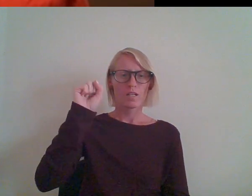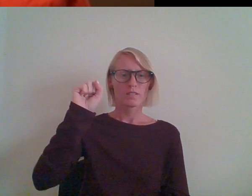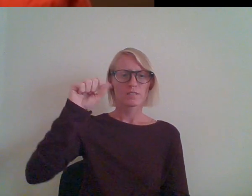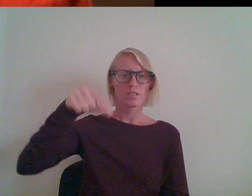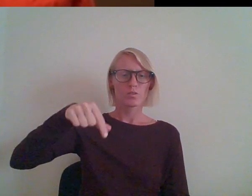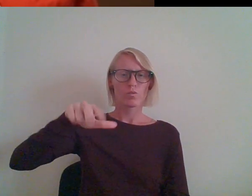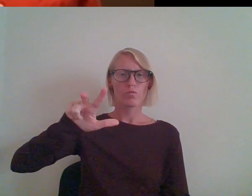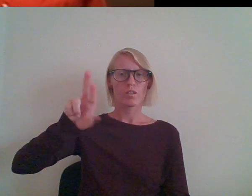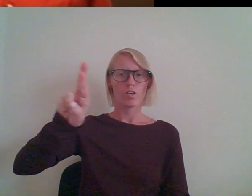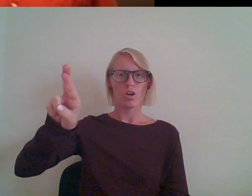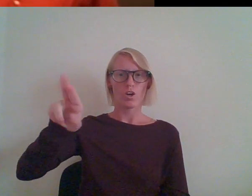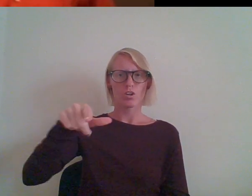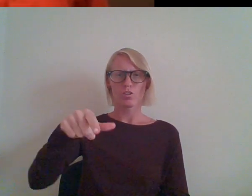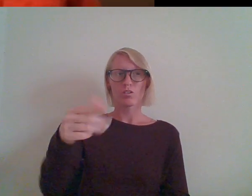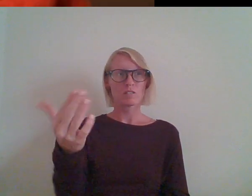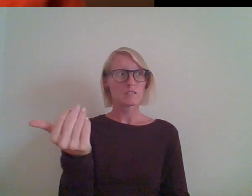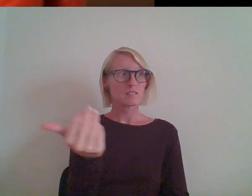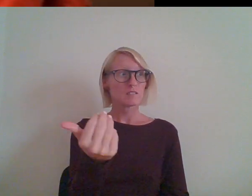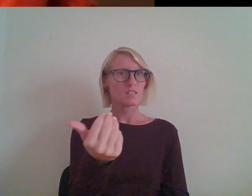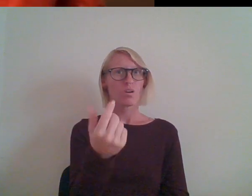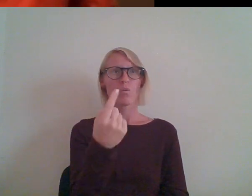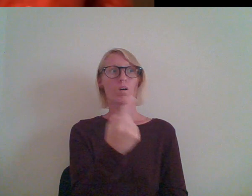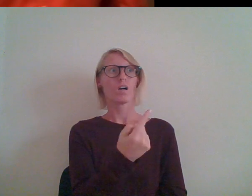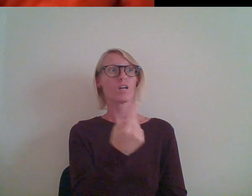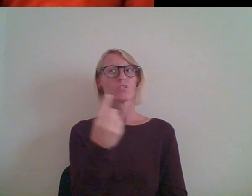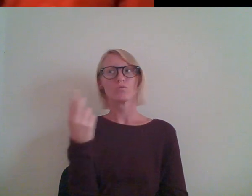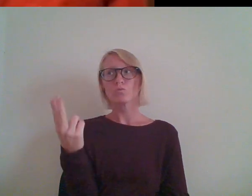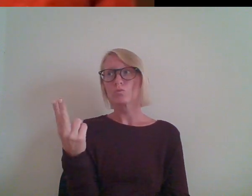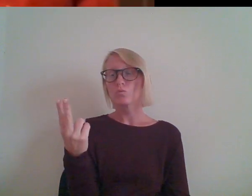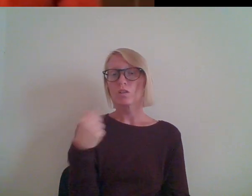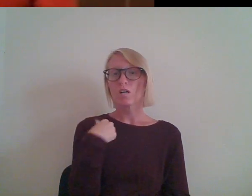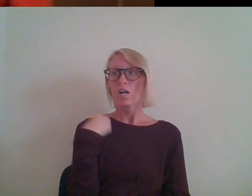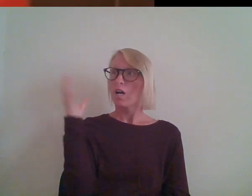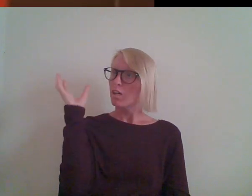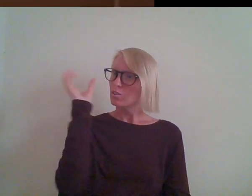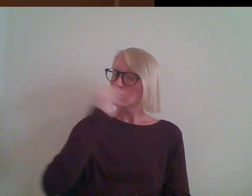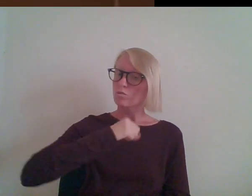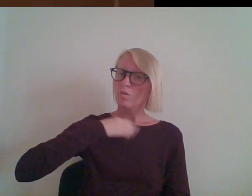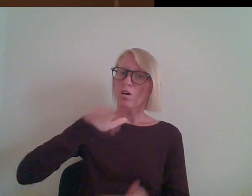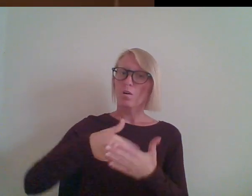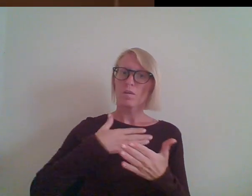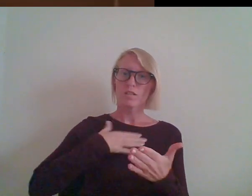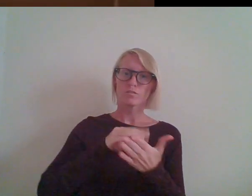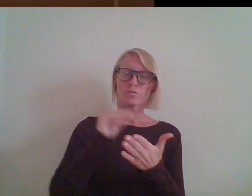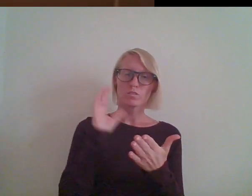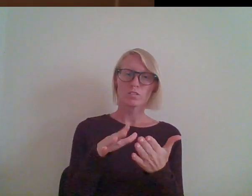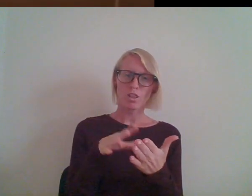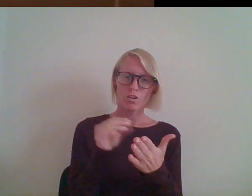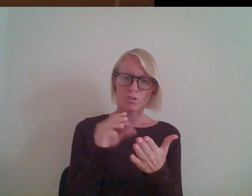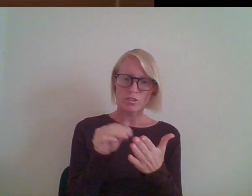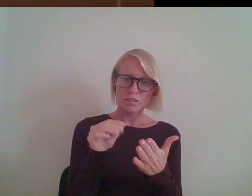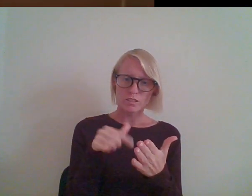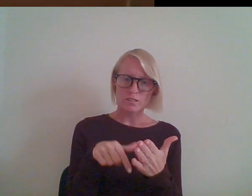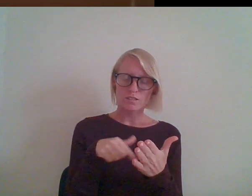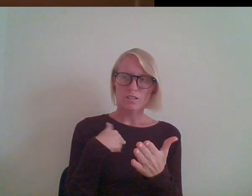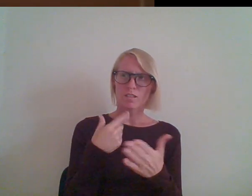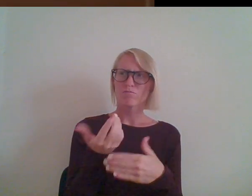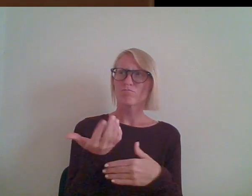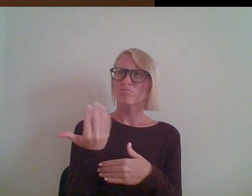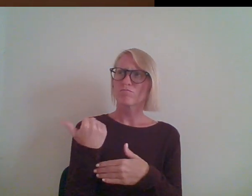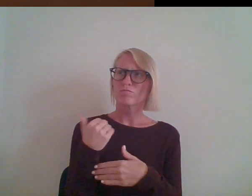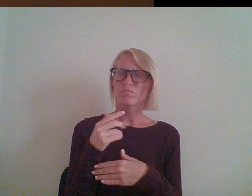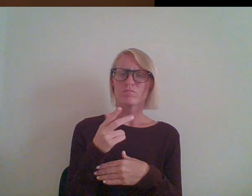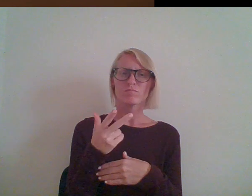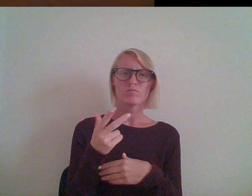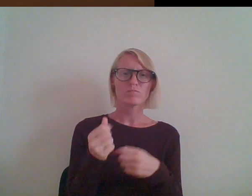None? 1, 2. I assumed all of my students were still learning this until a few years ago I asked. It died